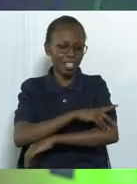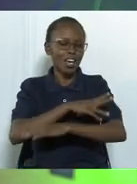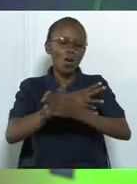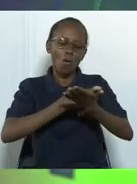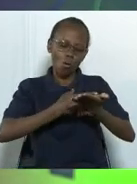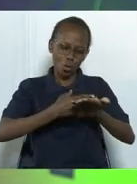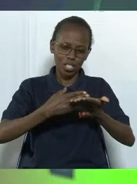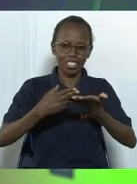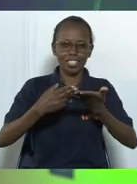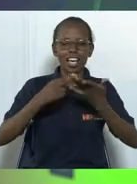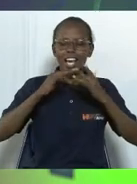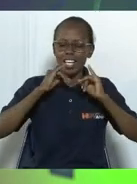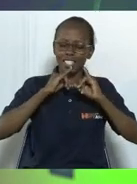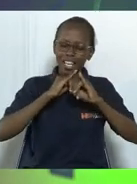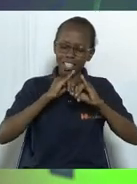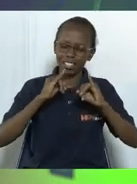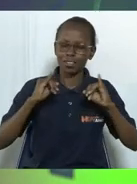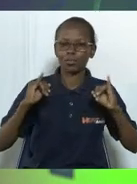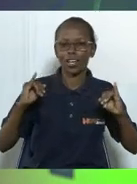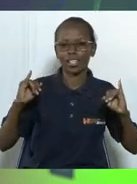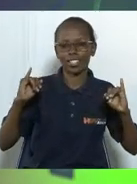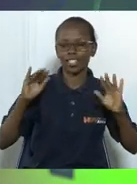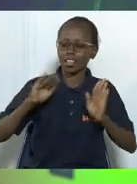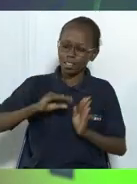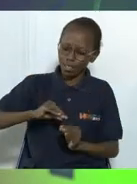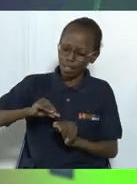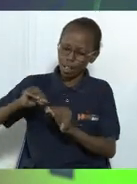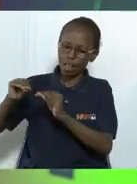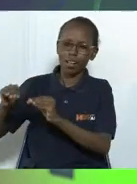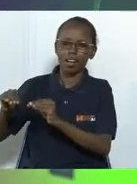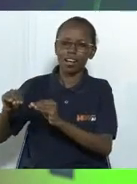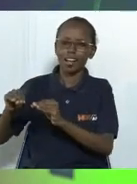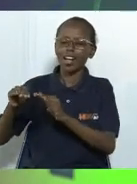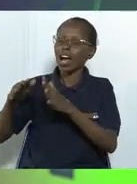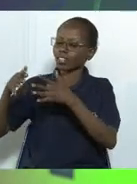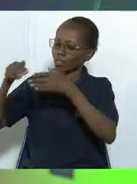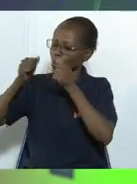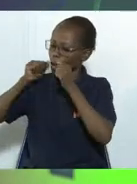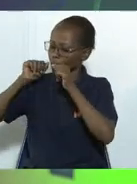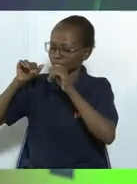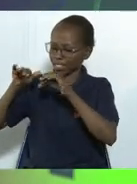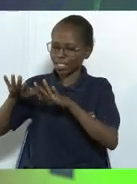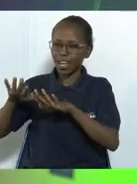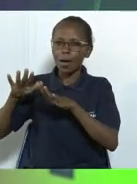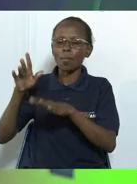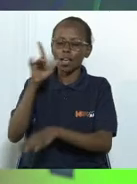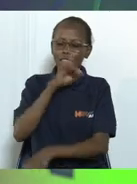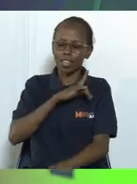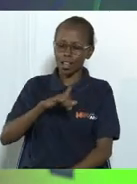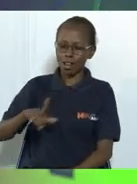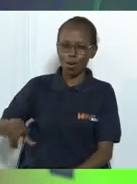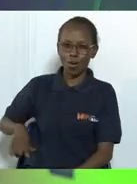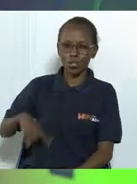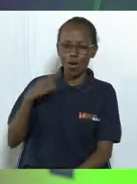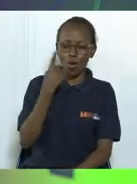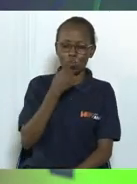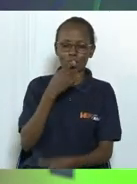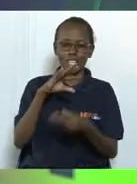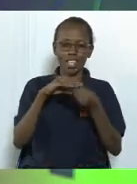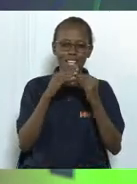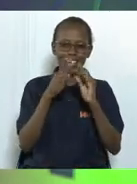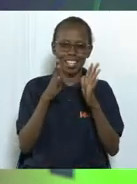holy, sanctified, set apart, and hallowed by the Lord who is our